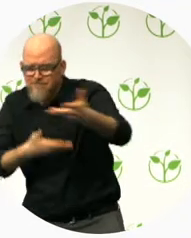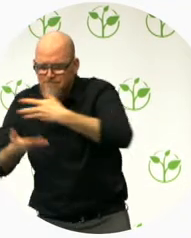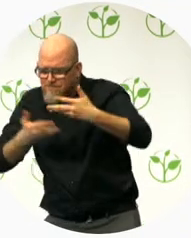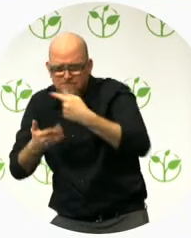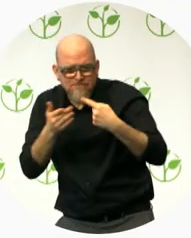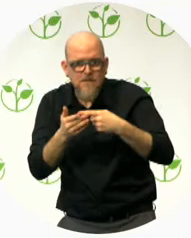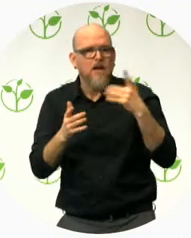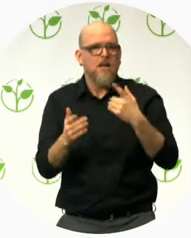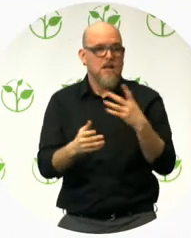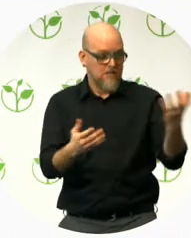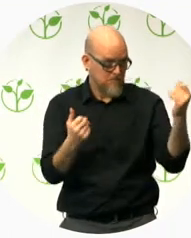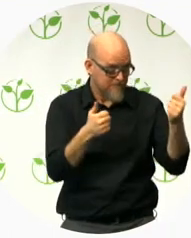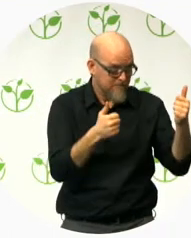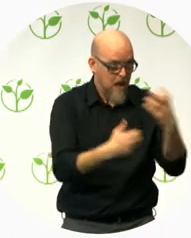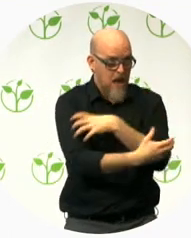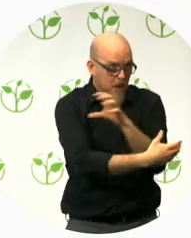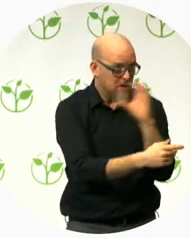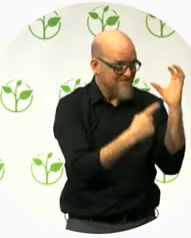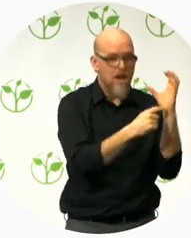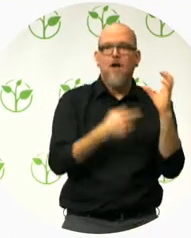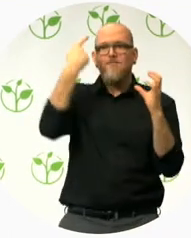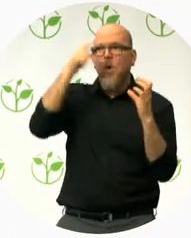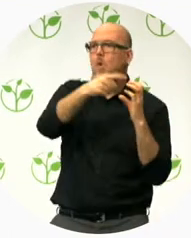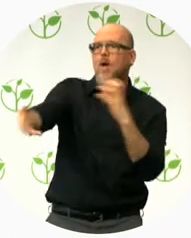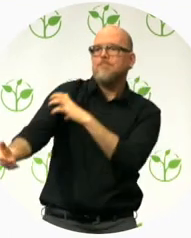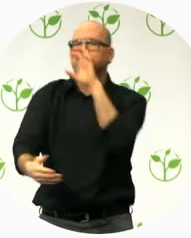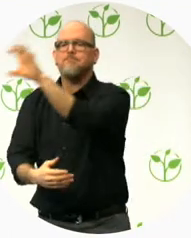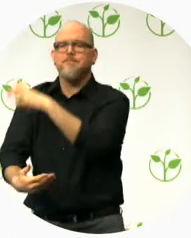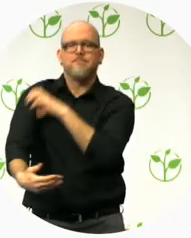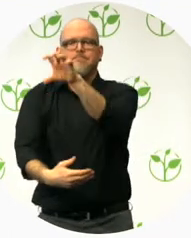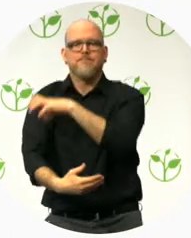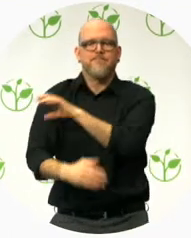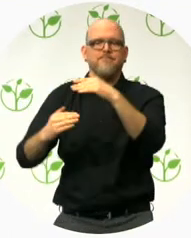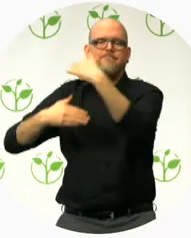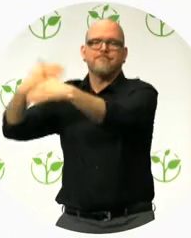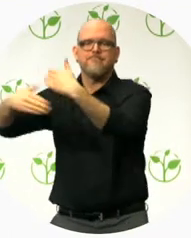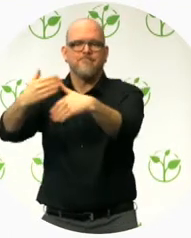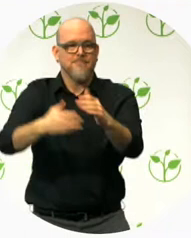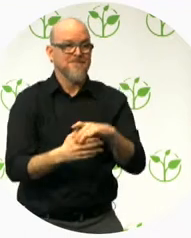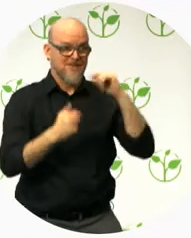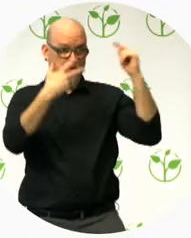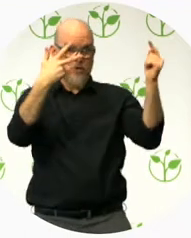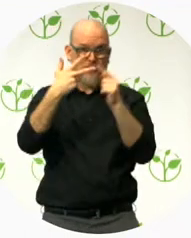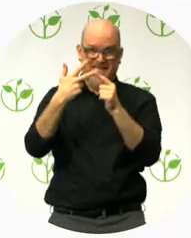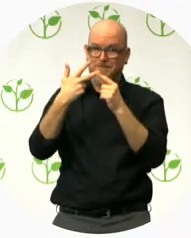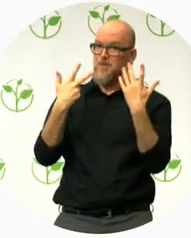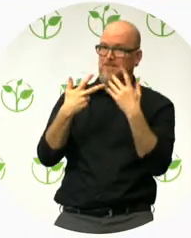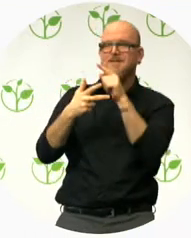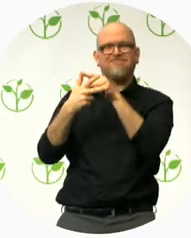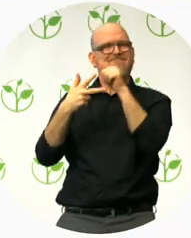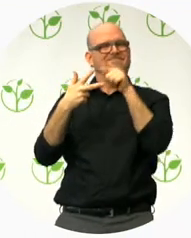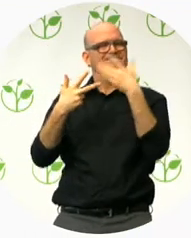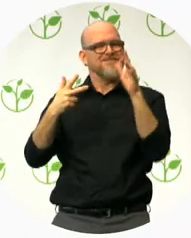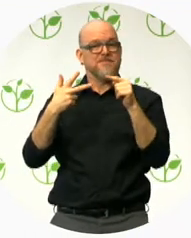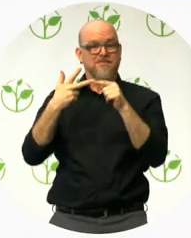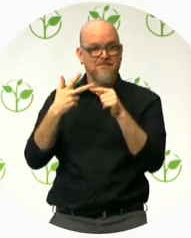Impact. Well, we said that impact comes without saying. If